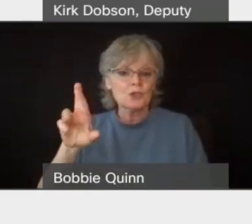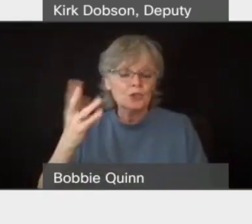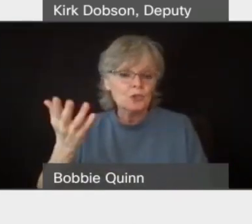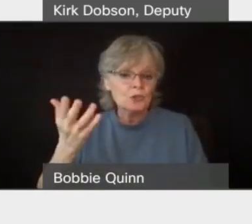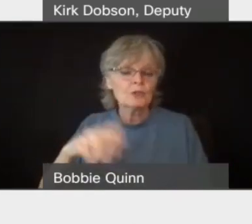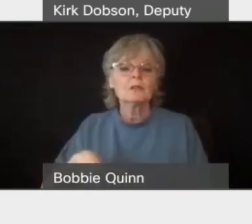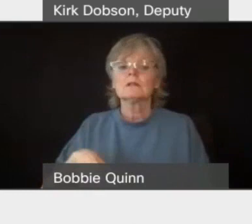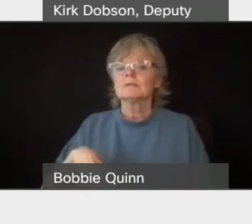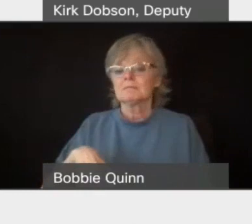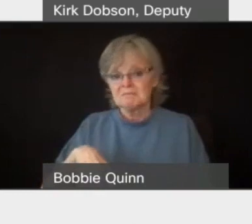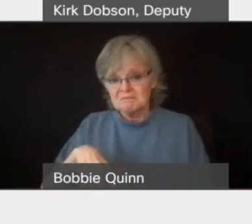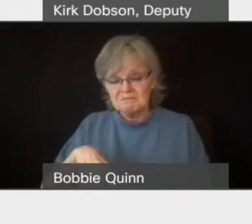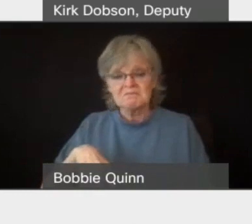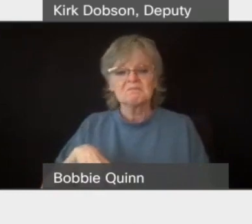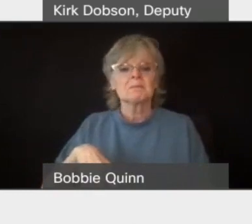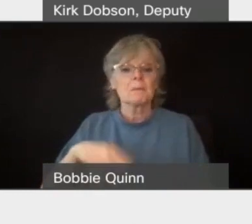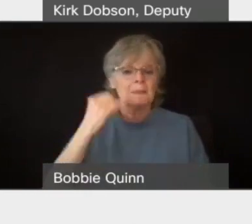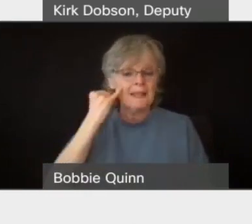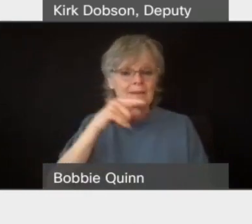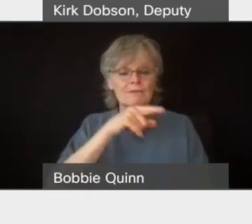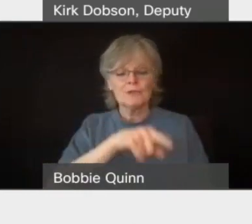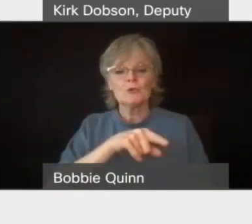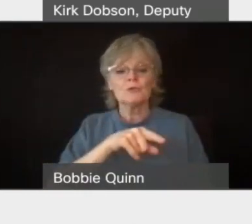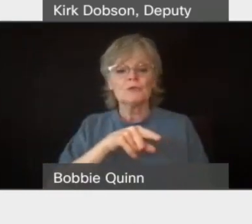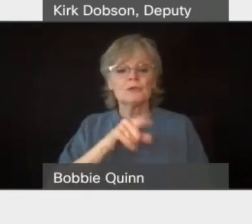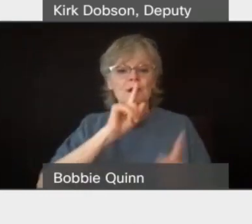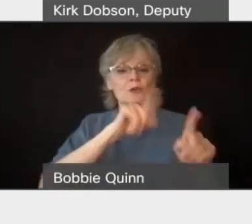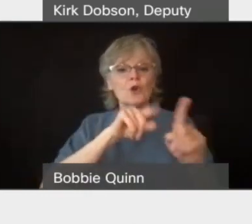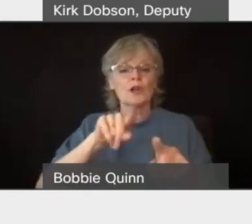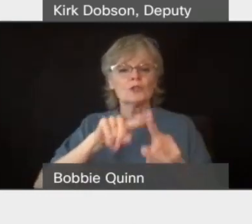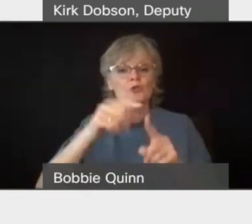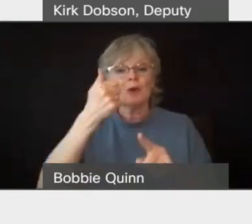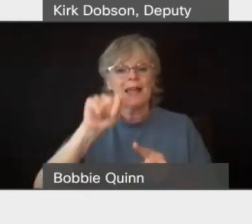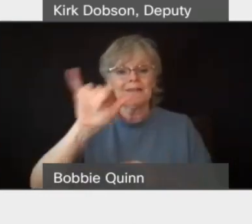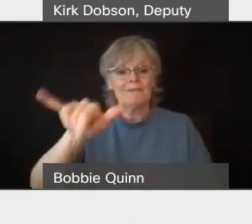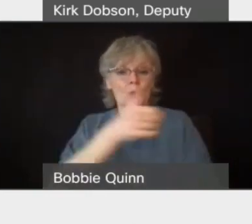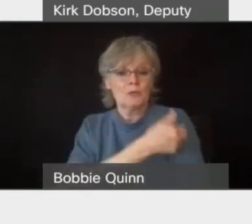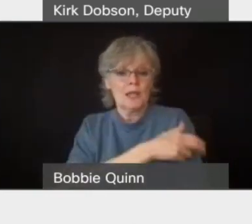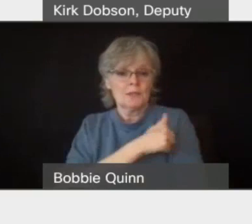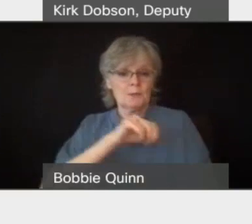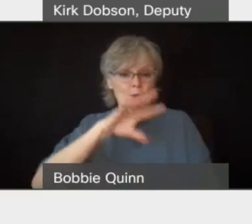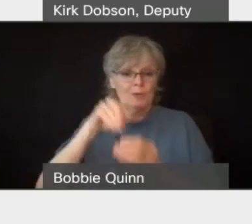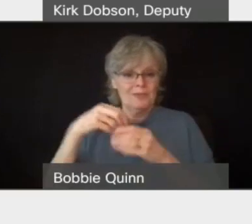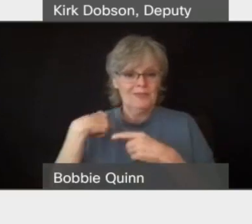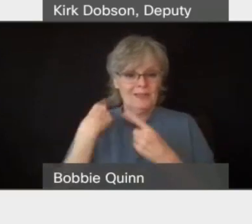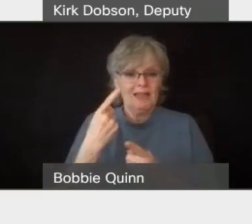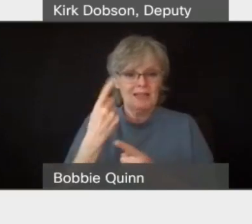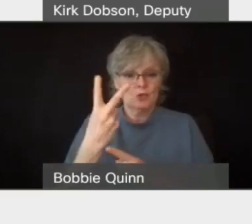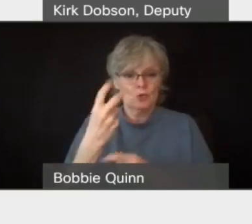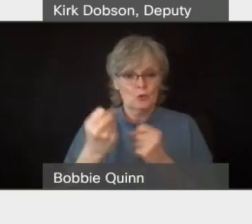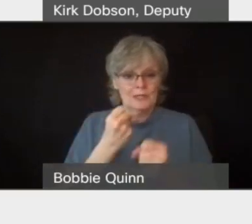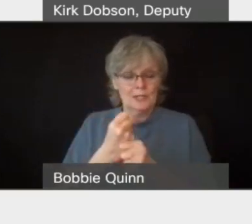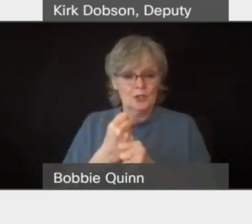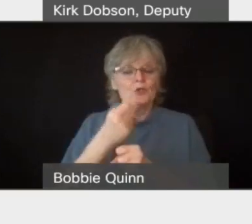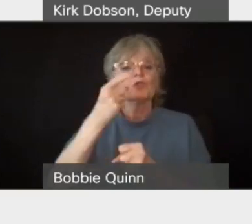of those, if you've visited any of those hospitals in the last 2 years, I think it is, you're part of their system and